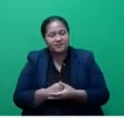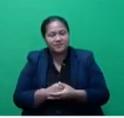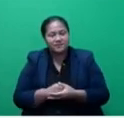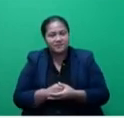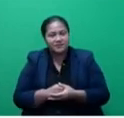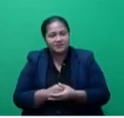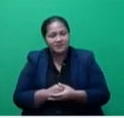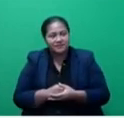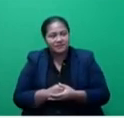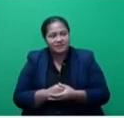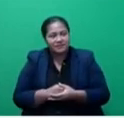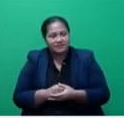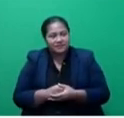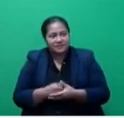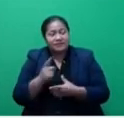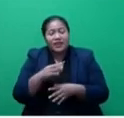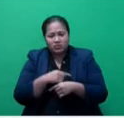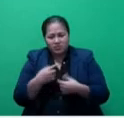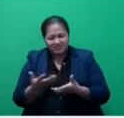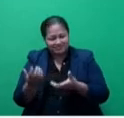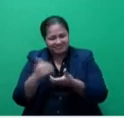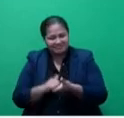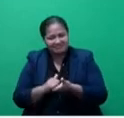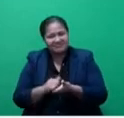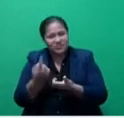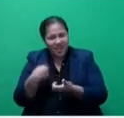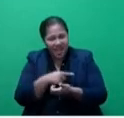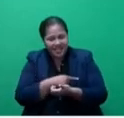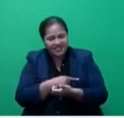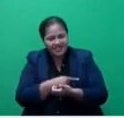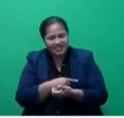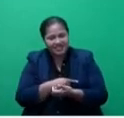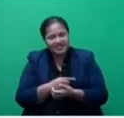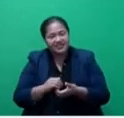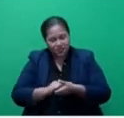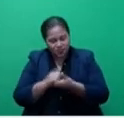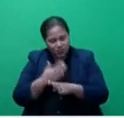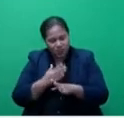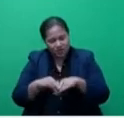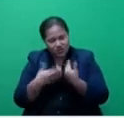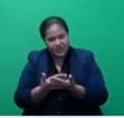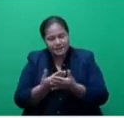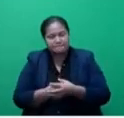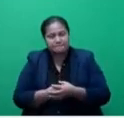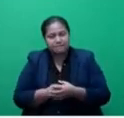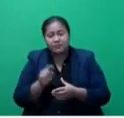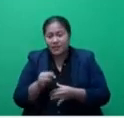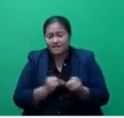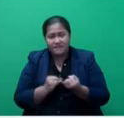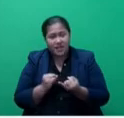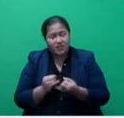offered our hands in friendship and cooperation across the aisle, this was unfortunately rebuffed. I am therefore thankful that he